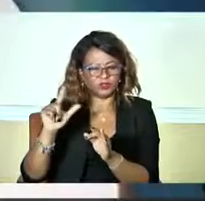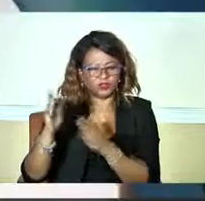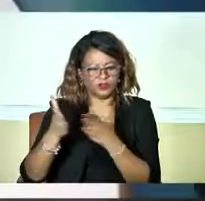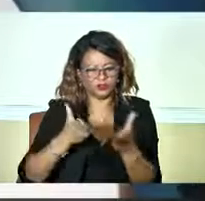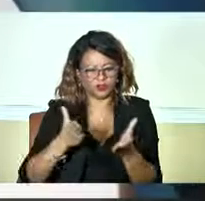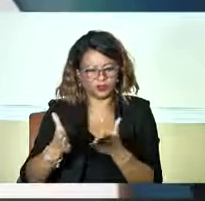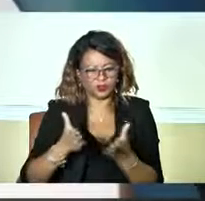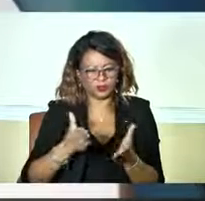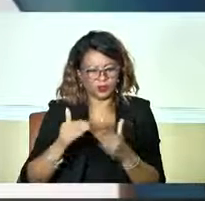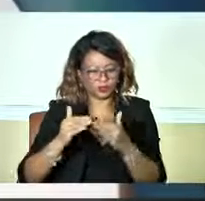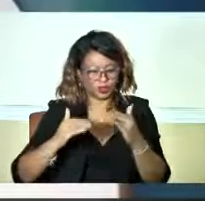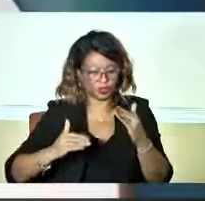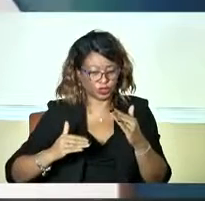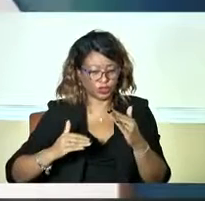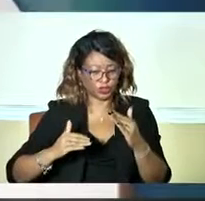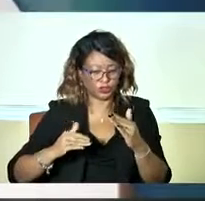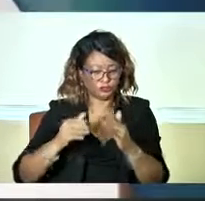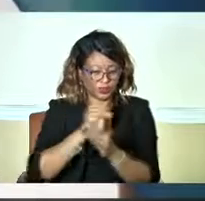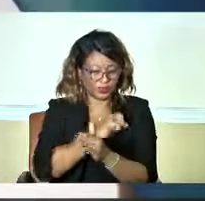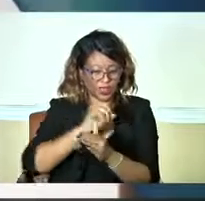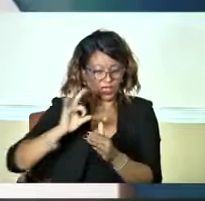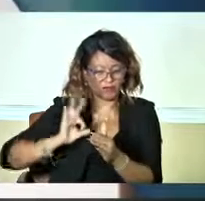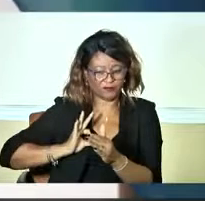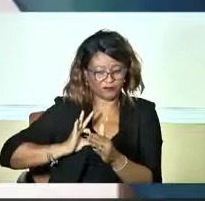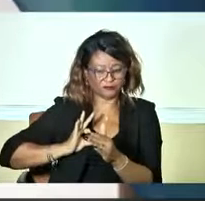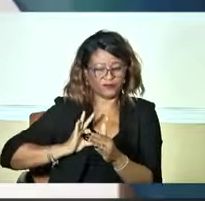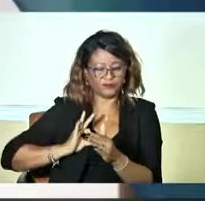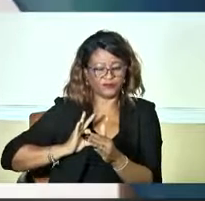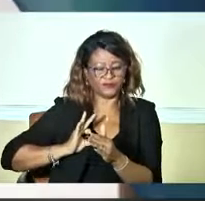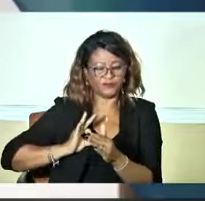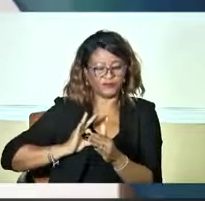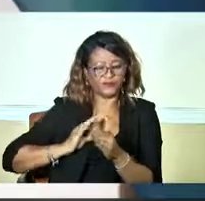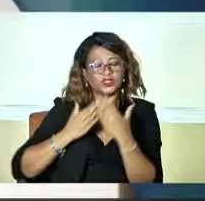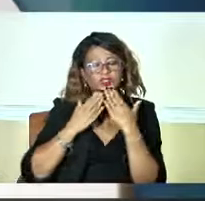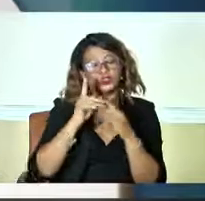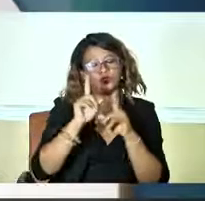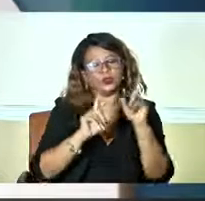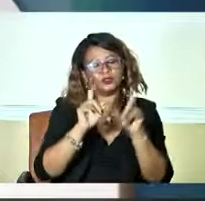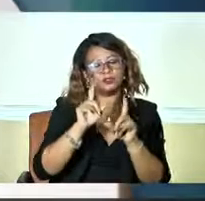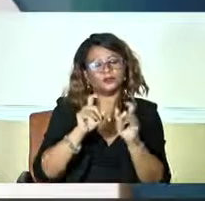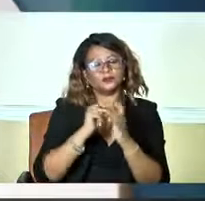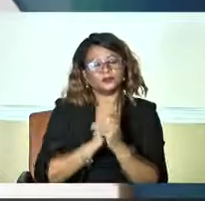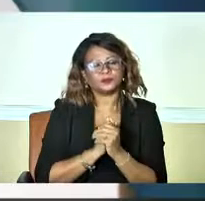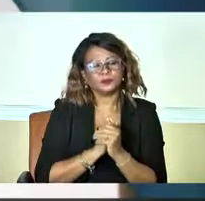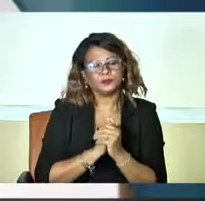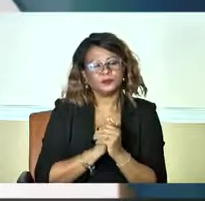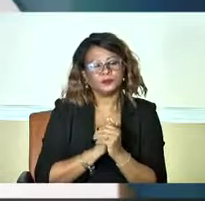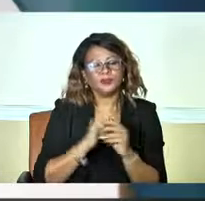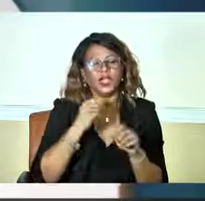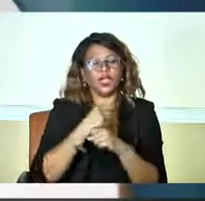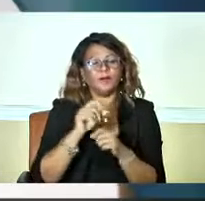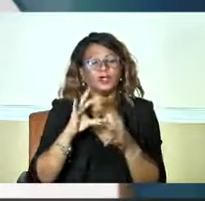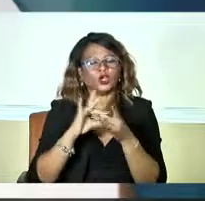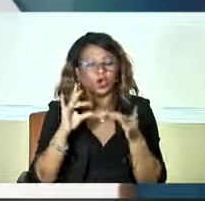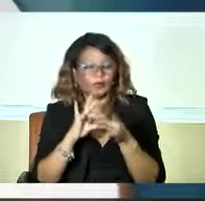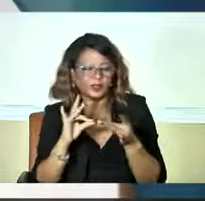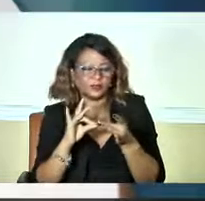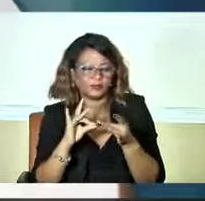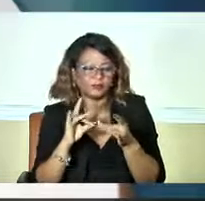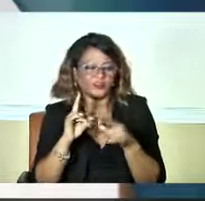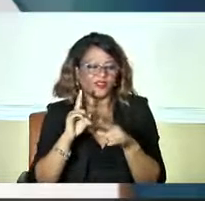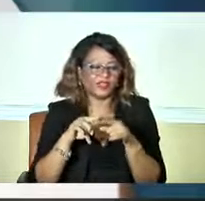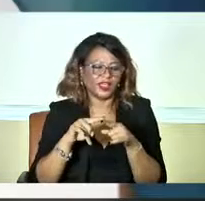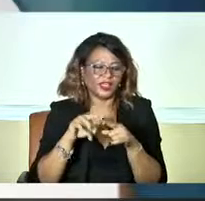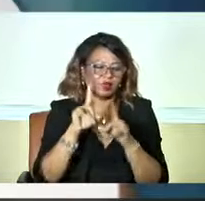Thank you again. And that's, again, a very, very good question, Mr. Moxie. I'll make a comment, and then I'll also